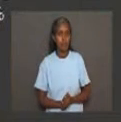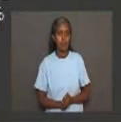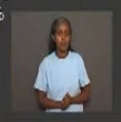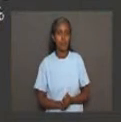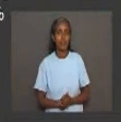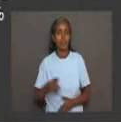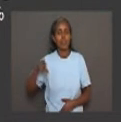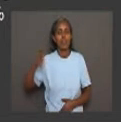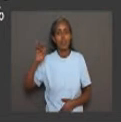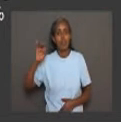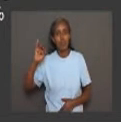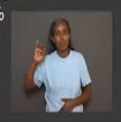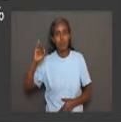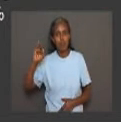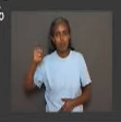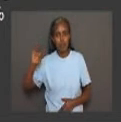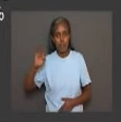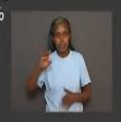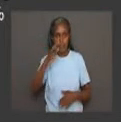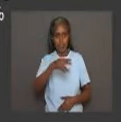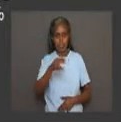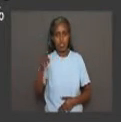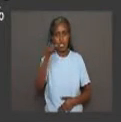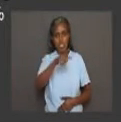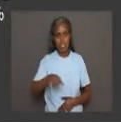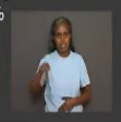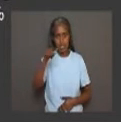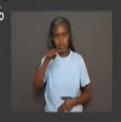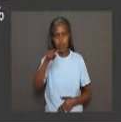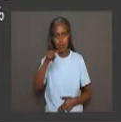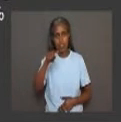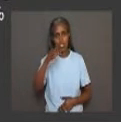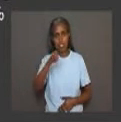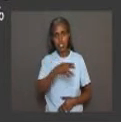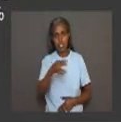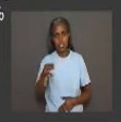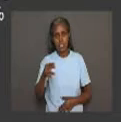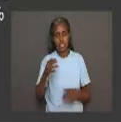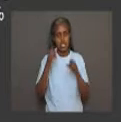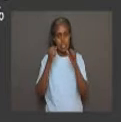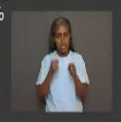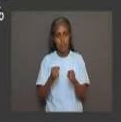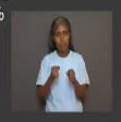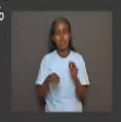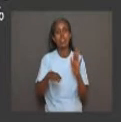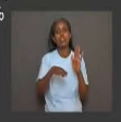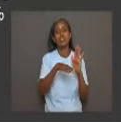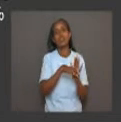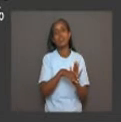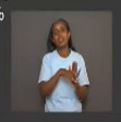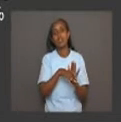A pie chart is a circular chart that is capable of